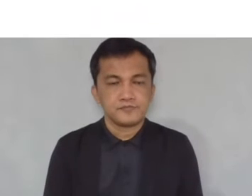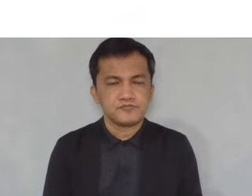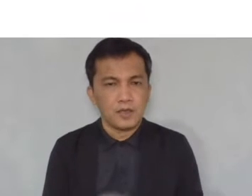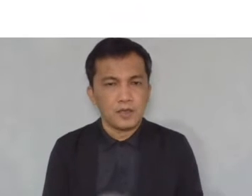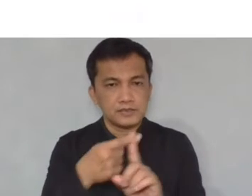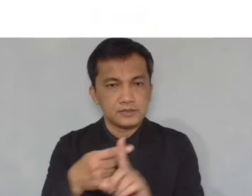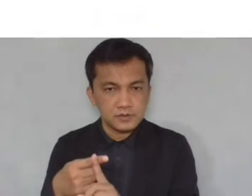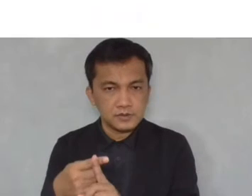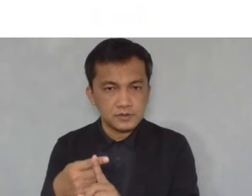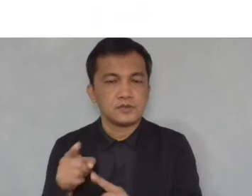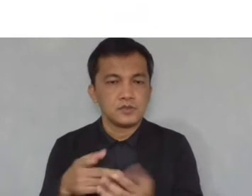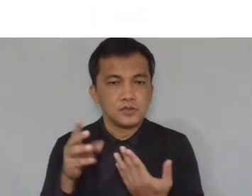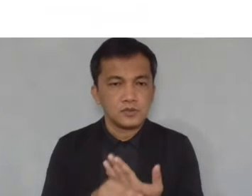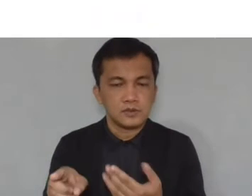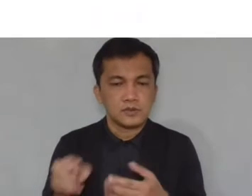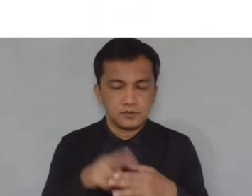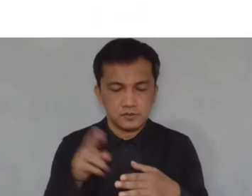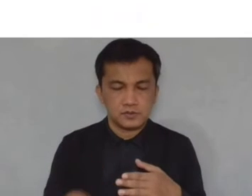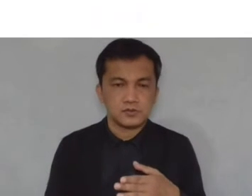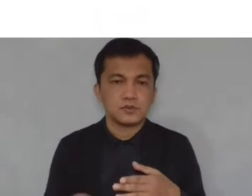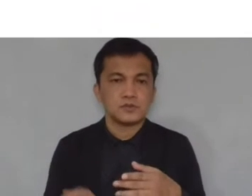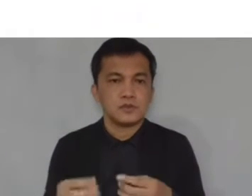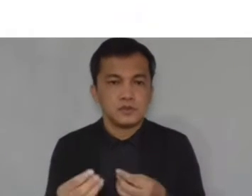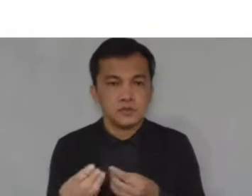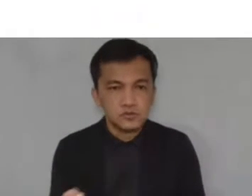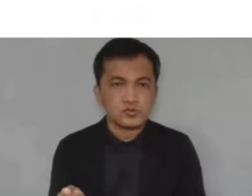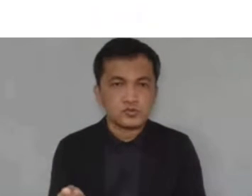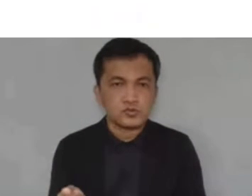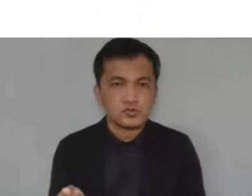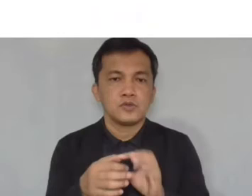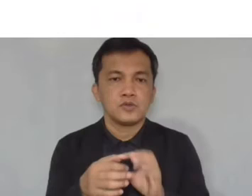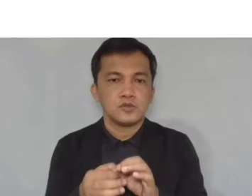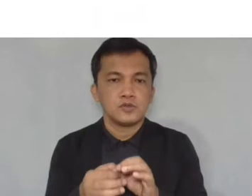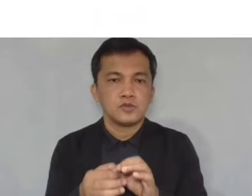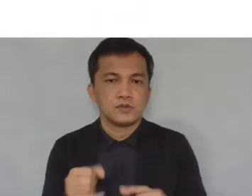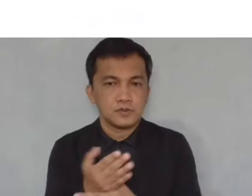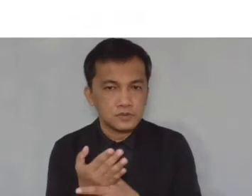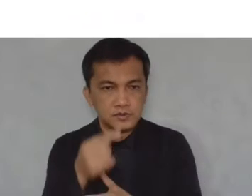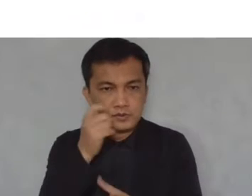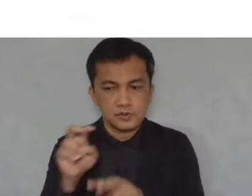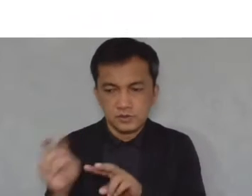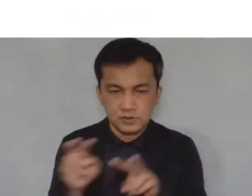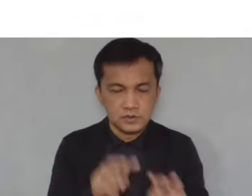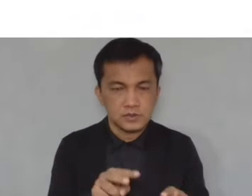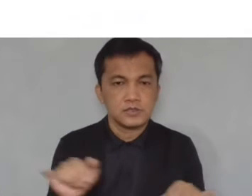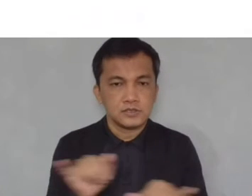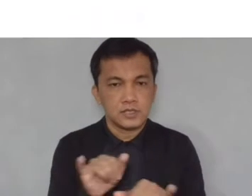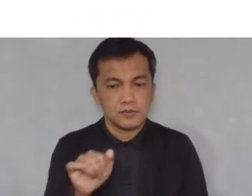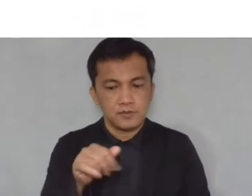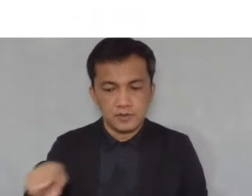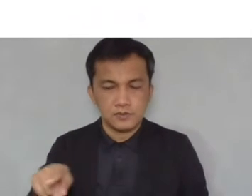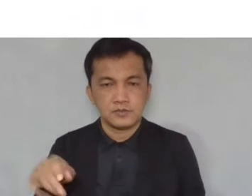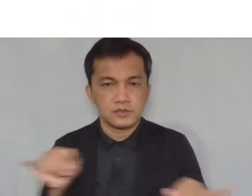Advantages of this program, again, it resolves the coordination issues between the departments because they see the same platform at